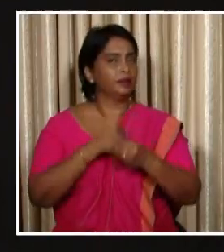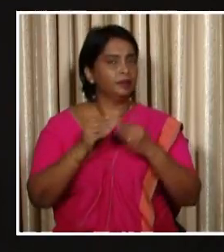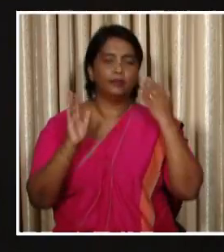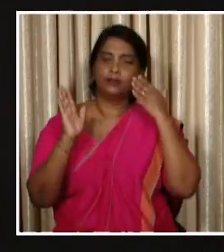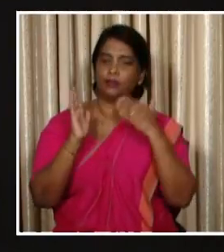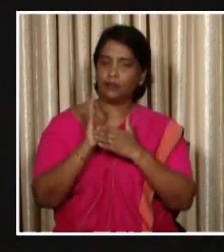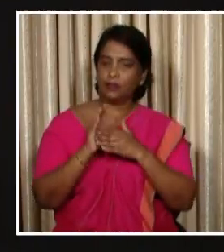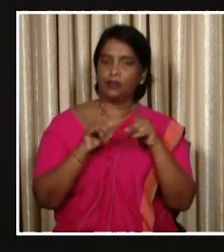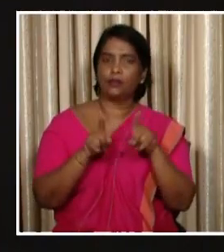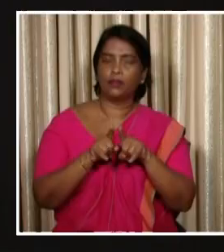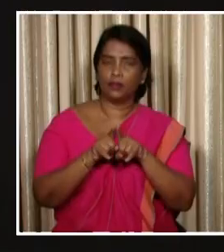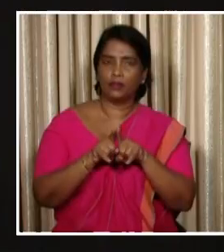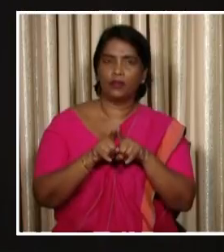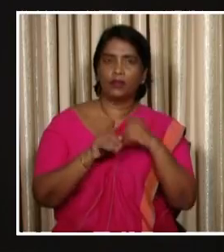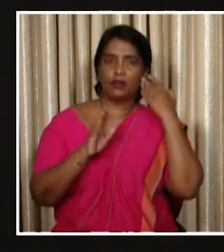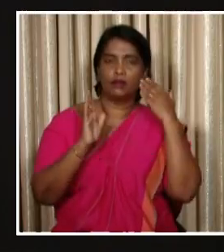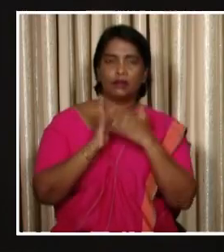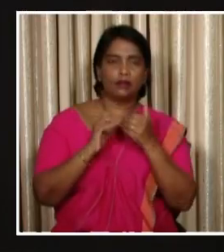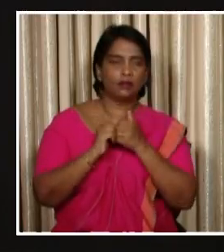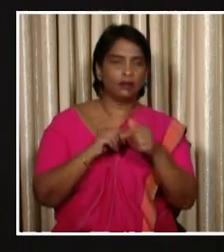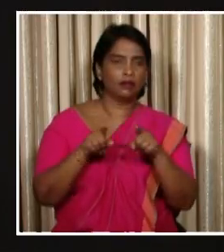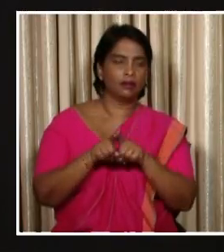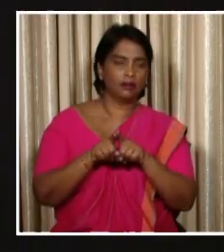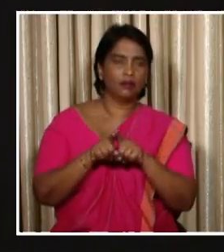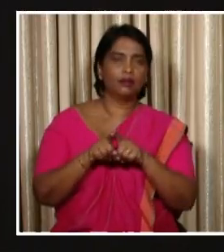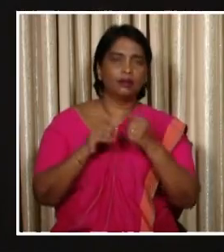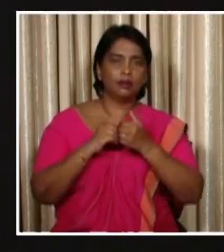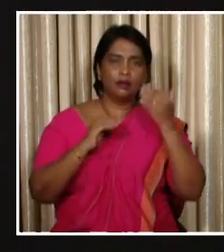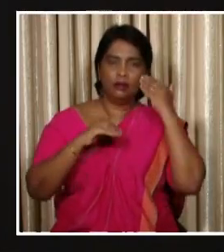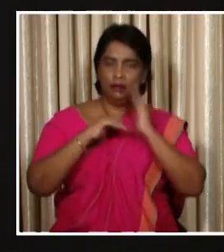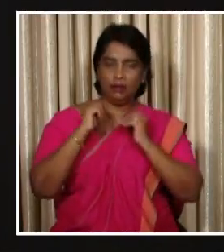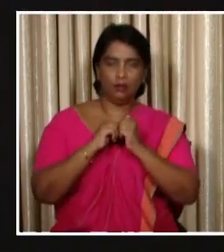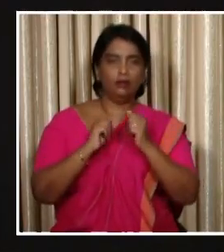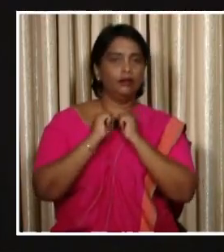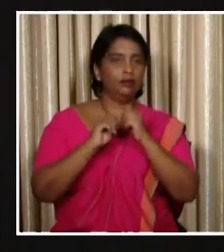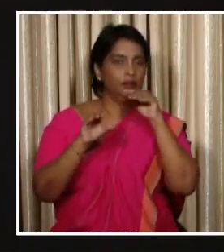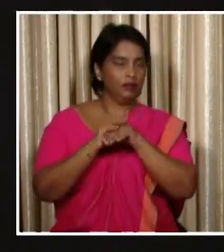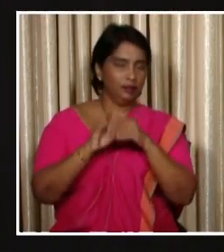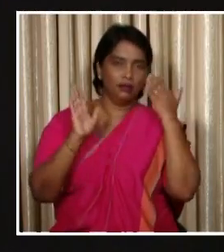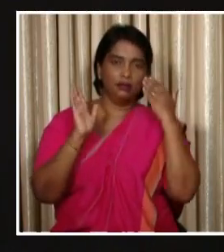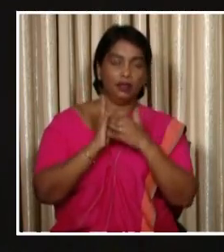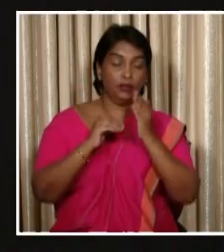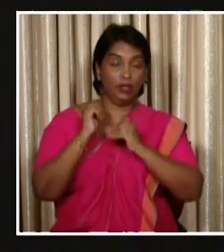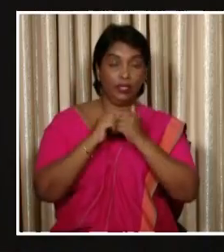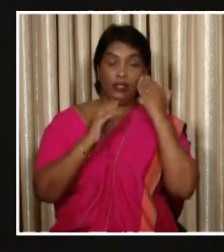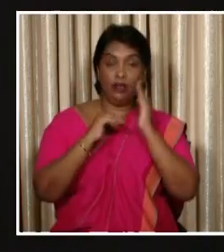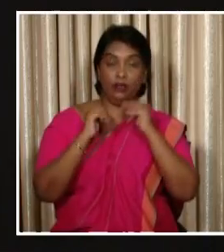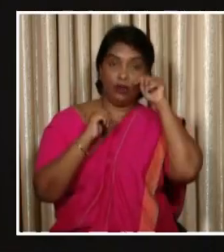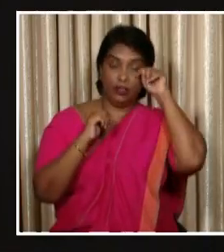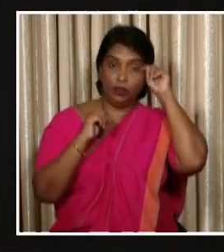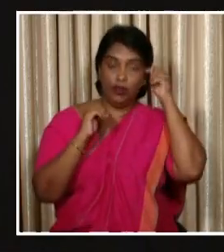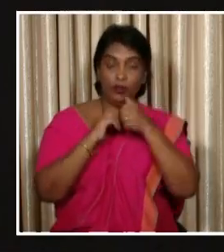creation, particularly knowledge transfers. Foreign earnings is a very important element in the budget that has been focused